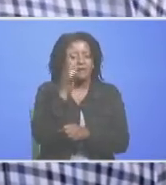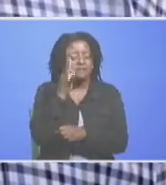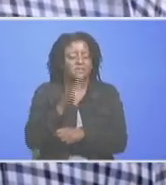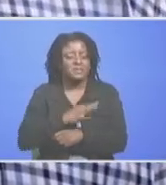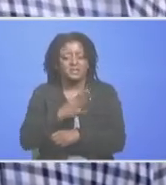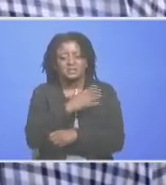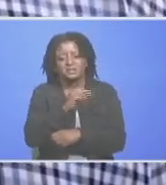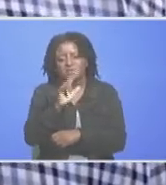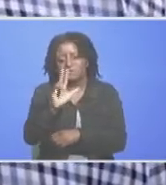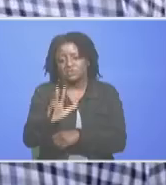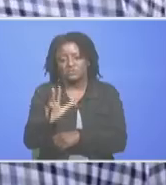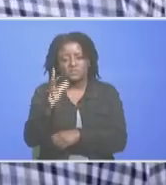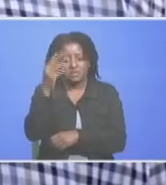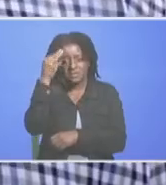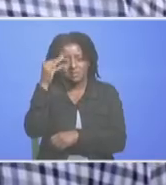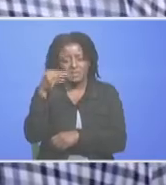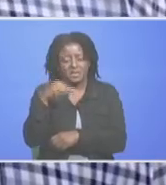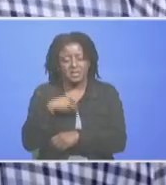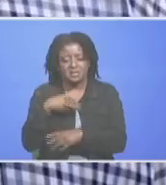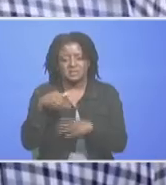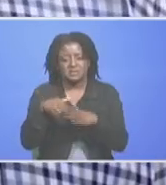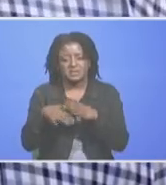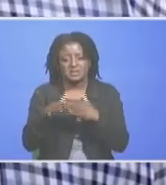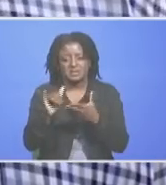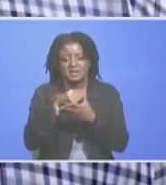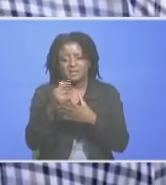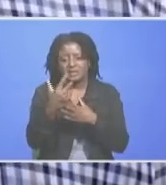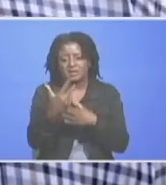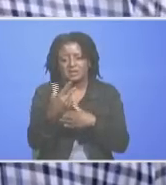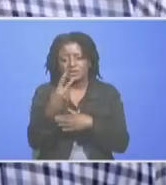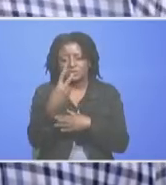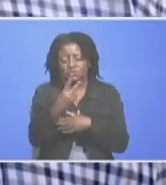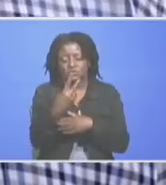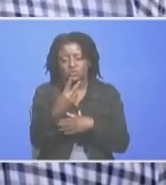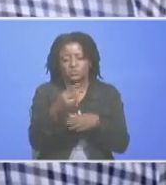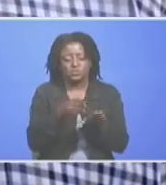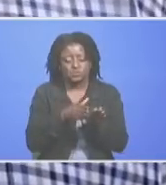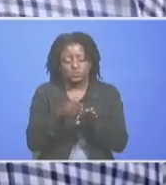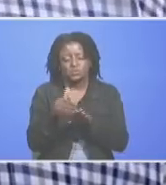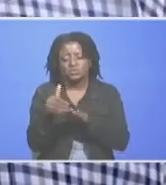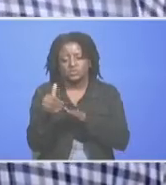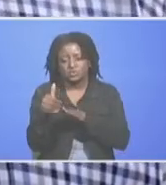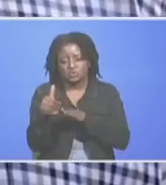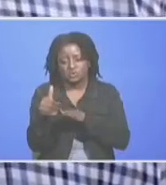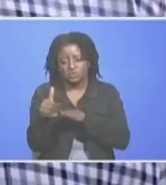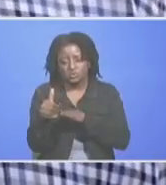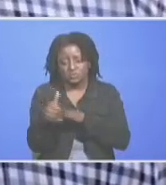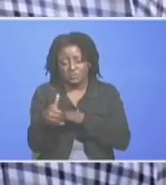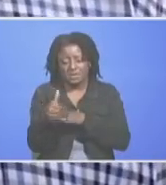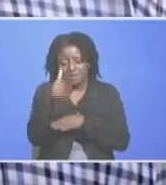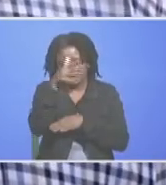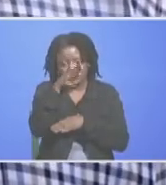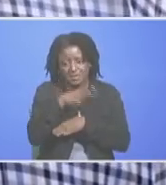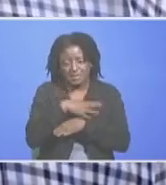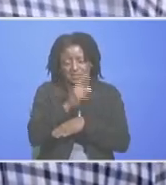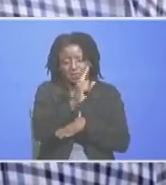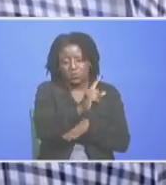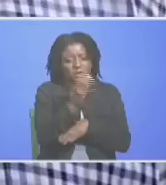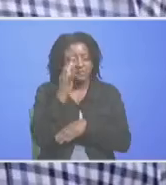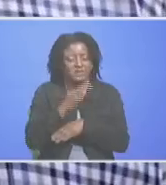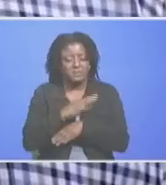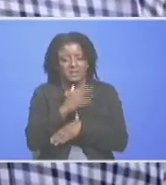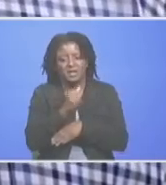3 males. In that, there are 2 Jamaican males and 1 female,